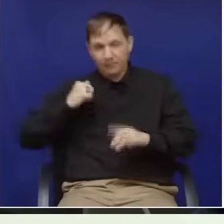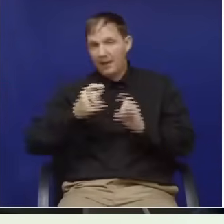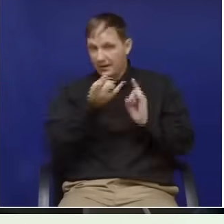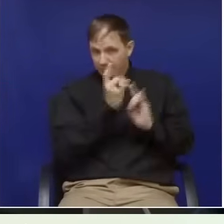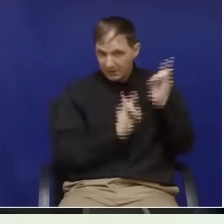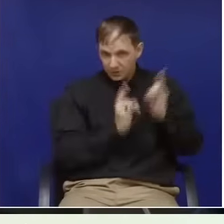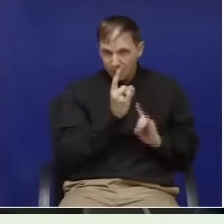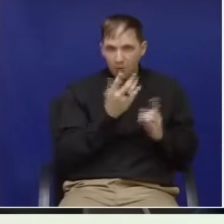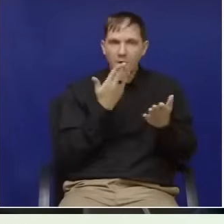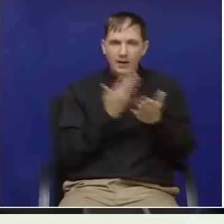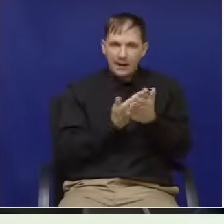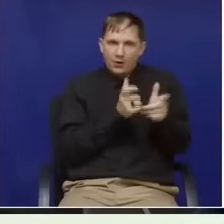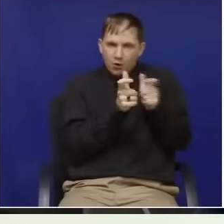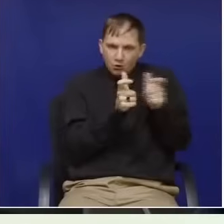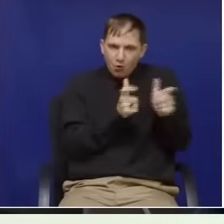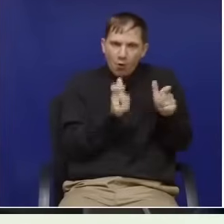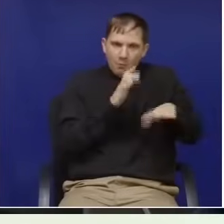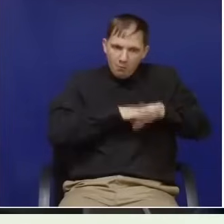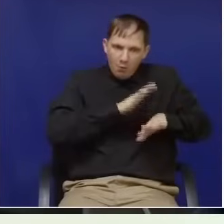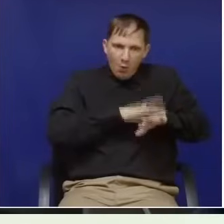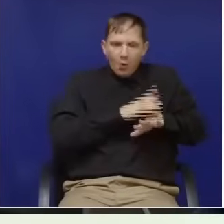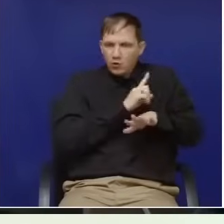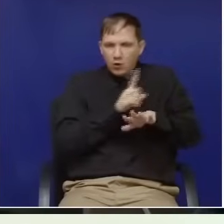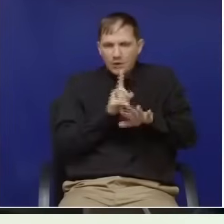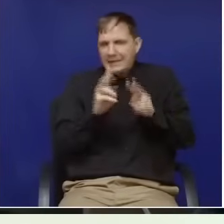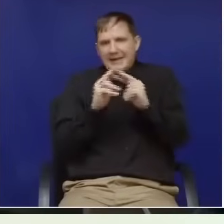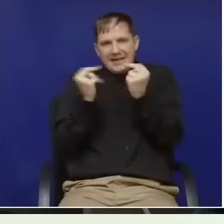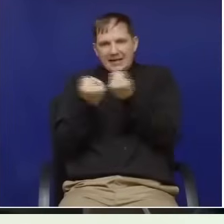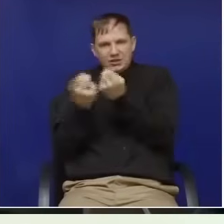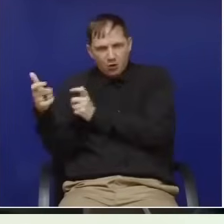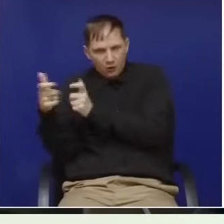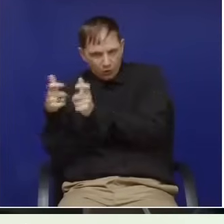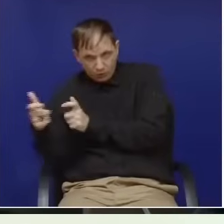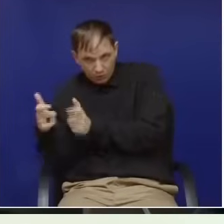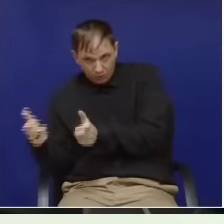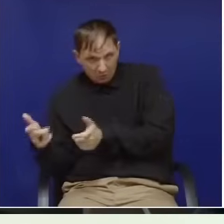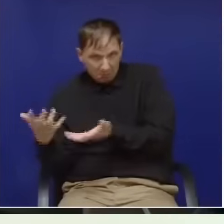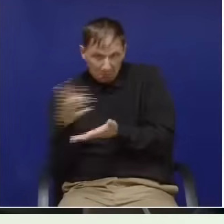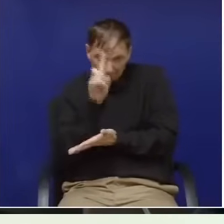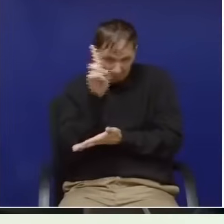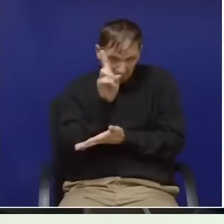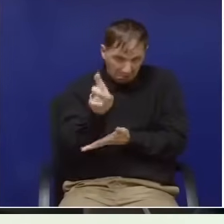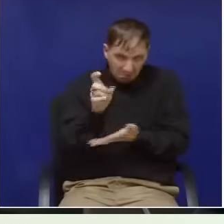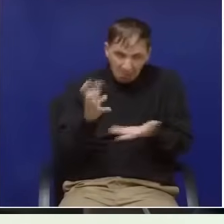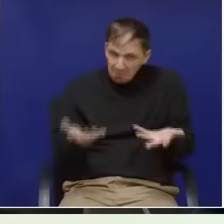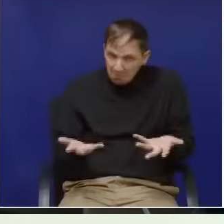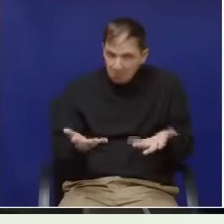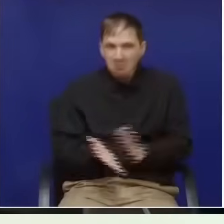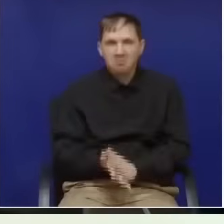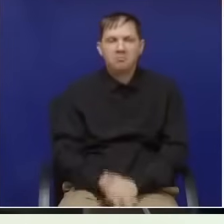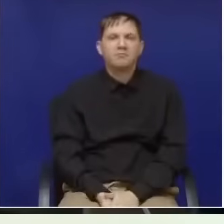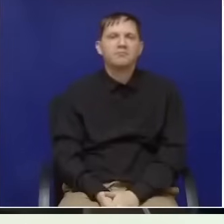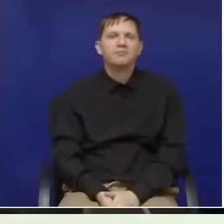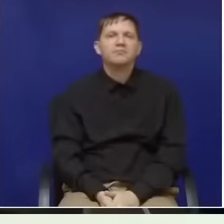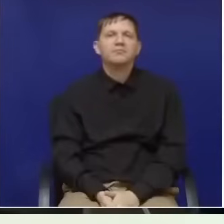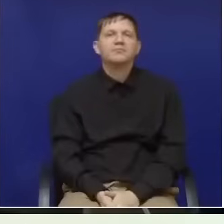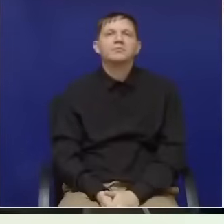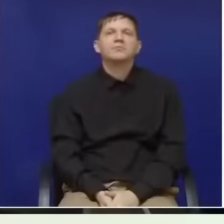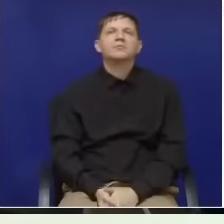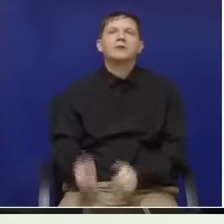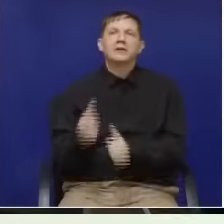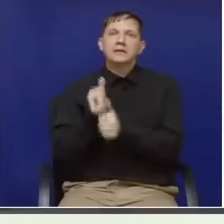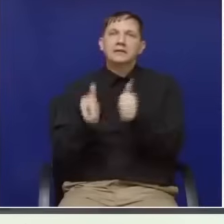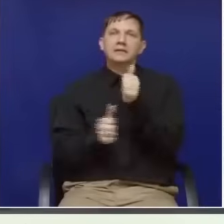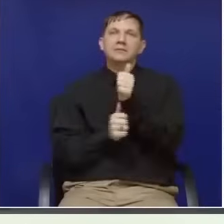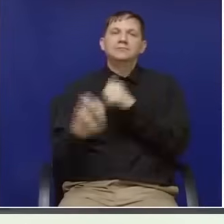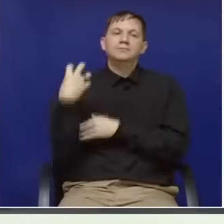as a viable option to make sure that policing in provinces is rolled out effectively? Thank you. Honorable Deputy